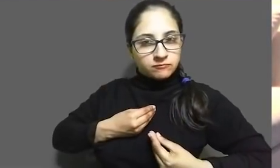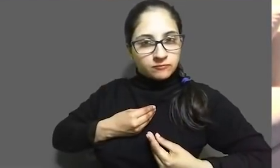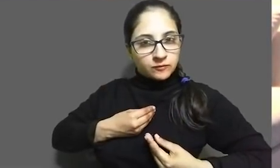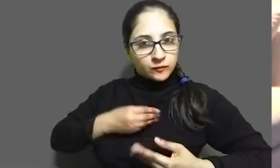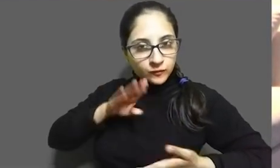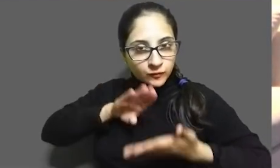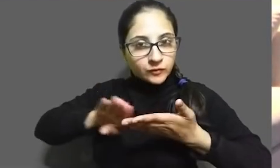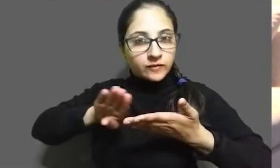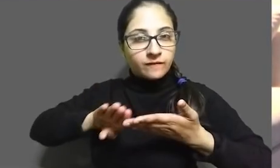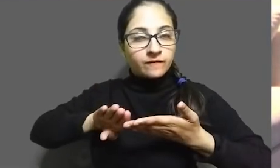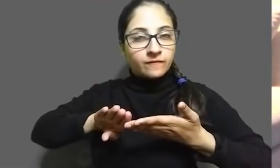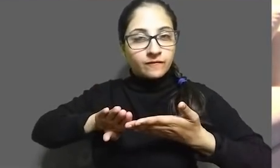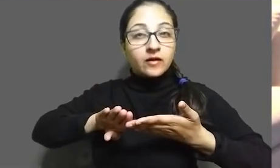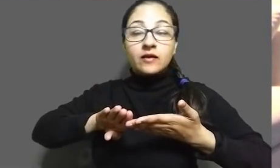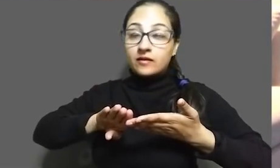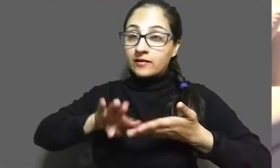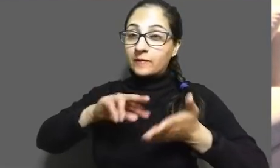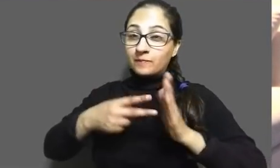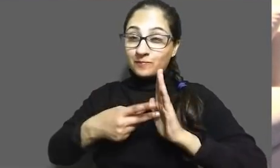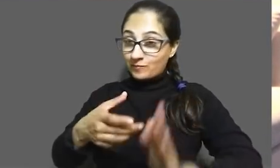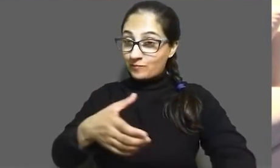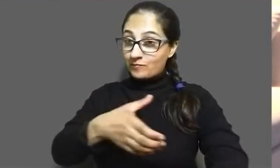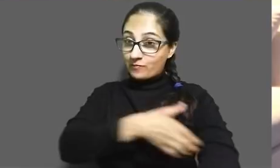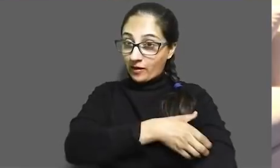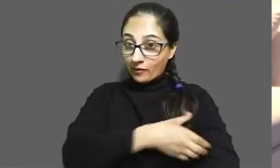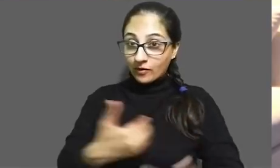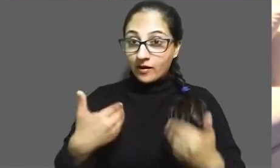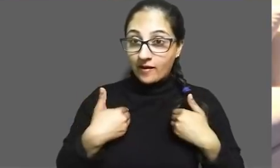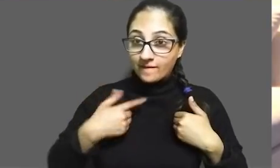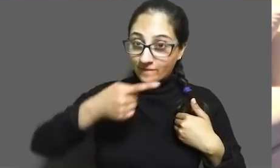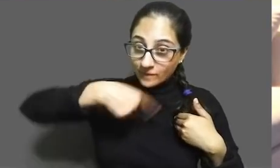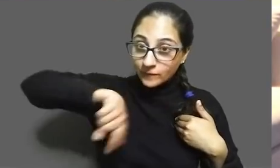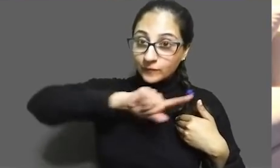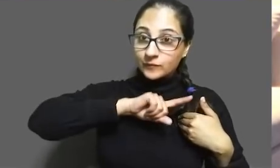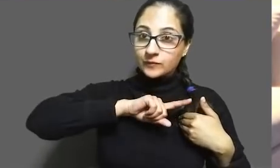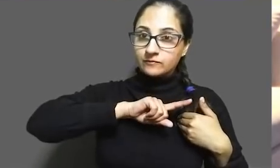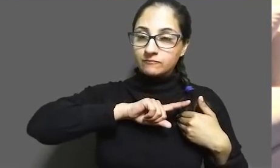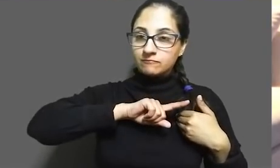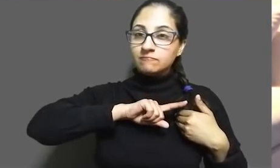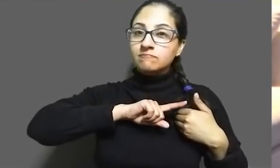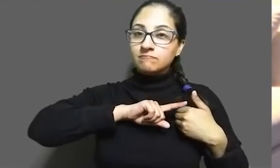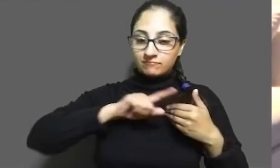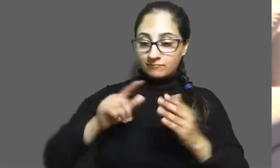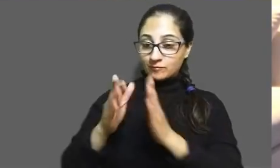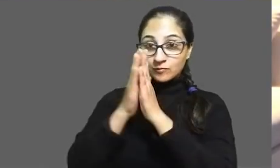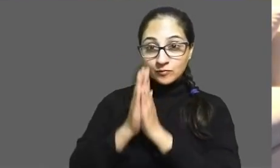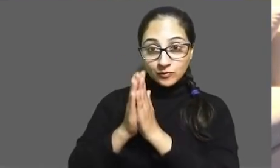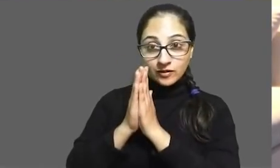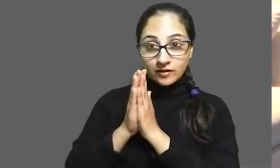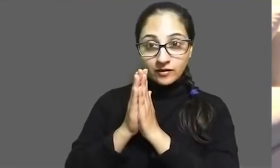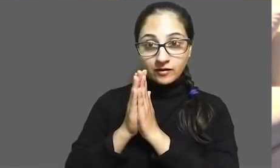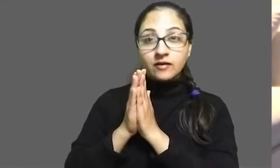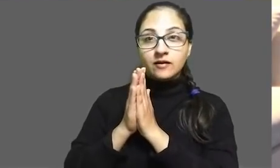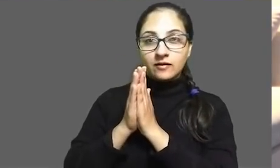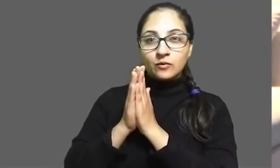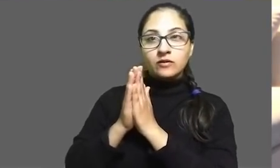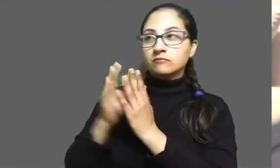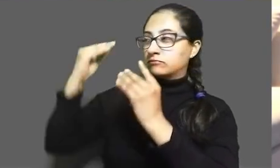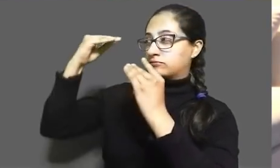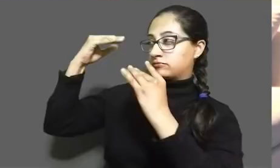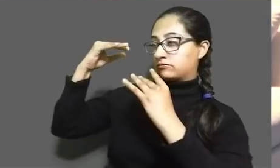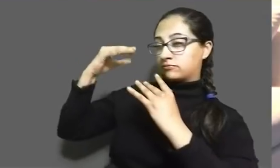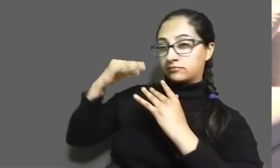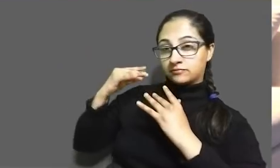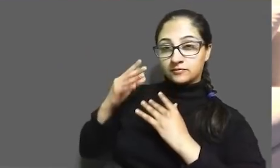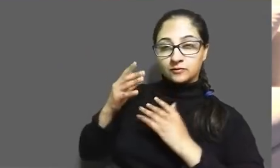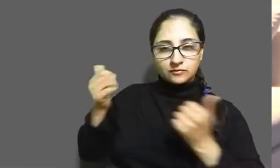with complete trust and conviction in Allah's grace and rahmah, imagine how powerful